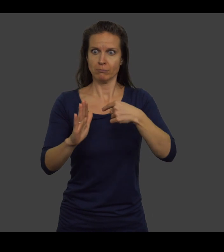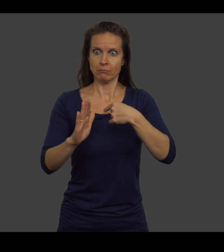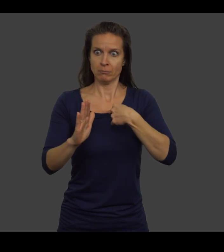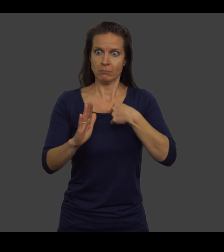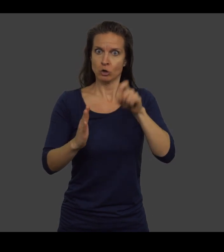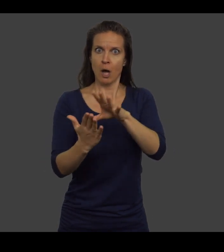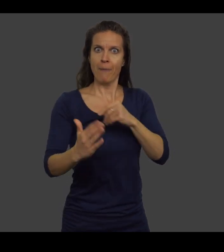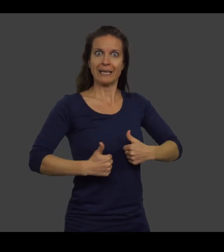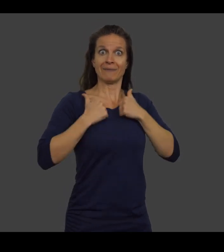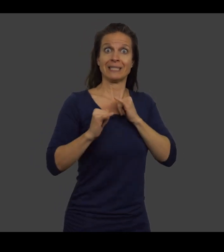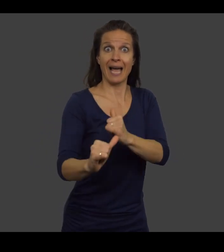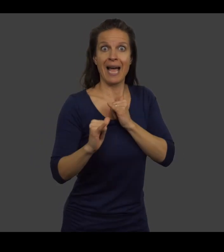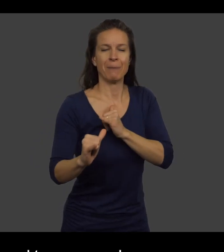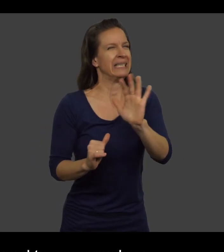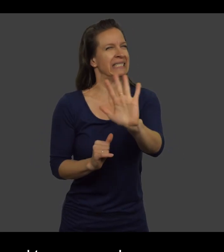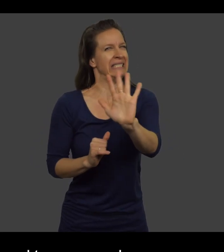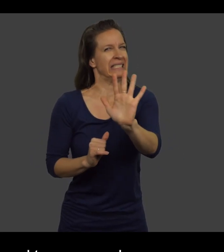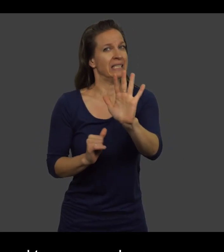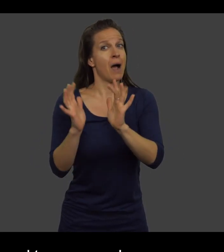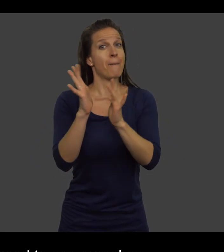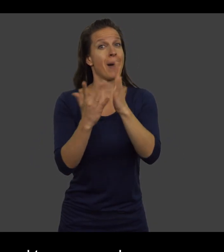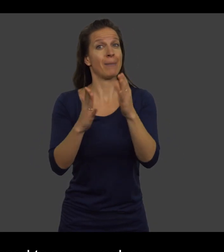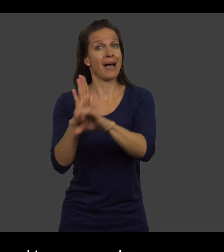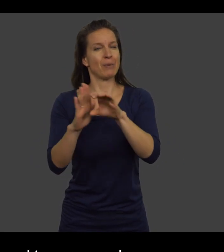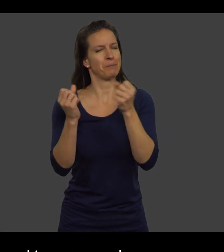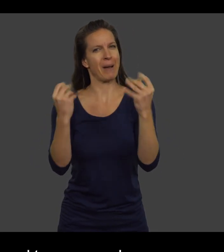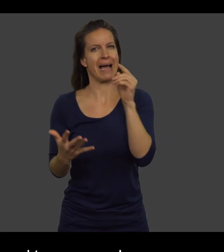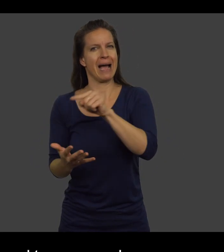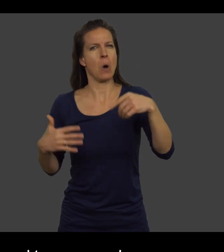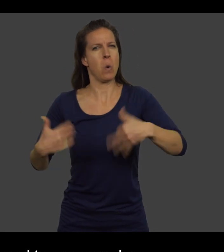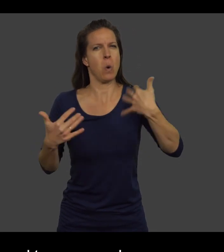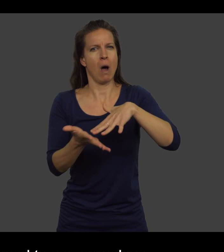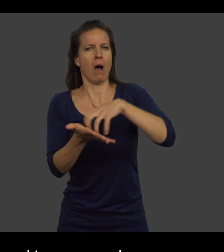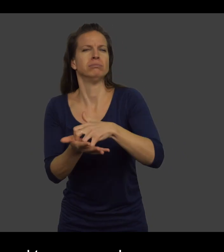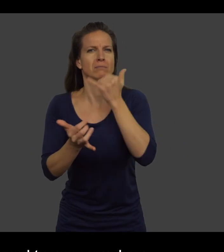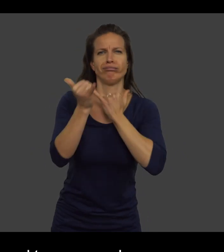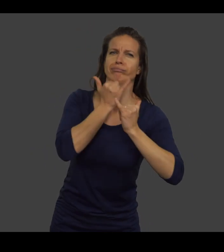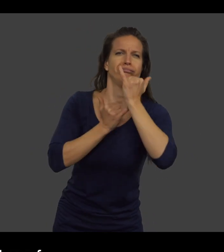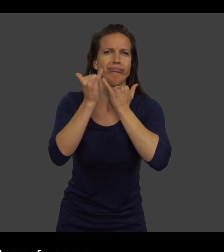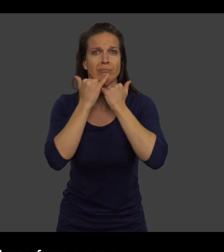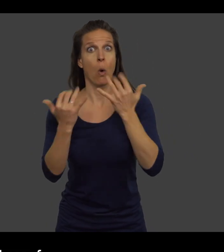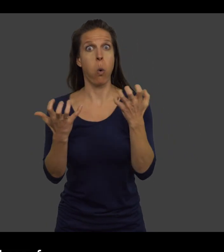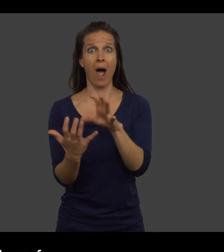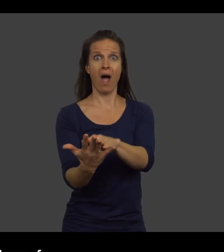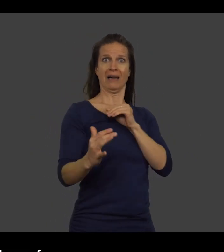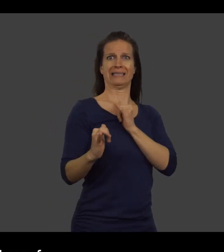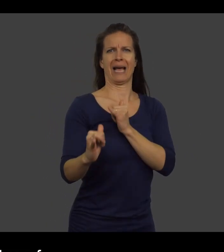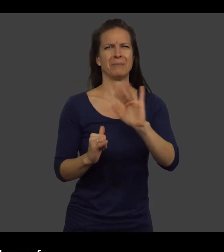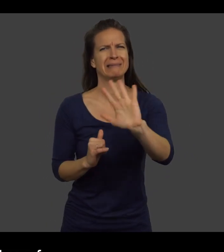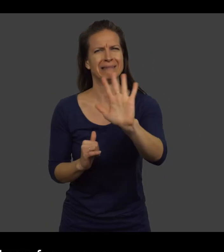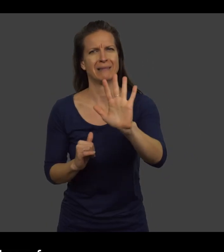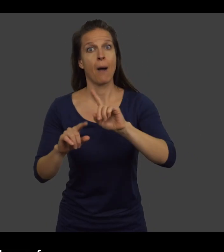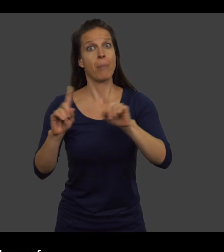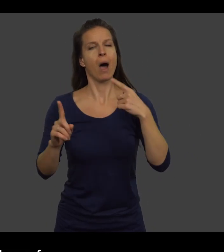Bible characters are deeply flawed. You should not be like them. But we are supposed to see ourselves in them, which helps us then see